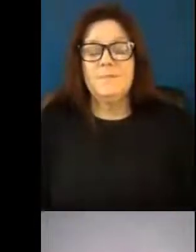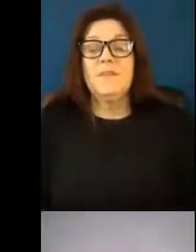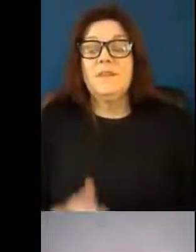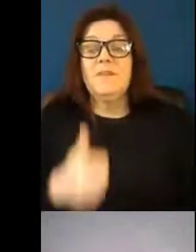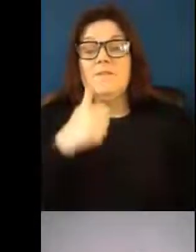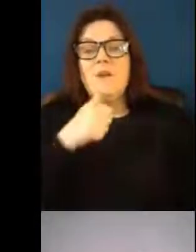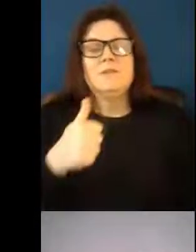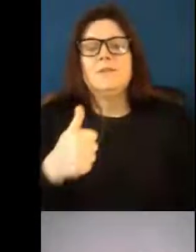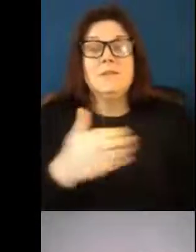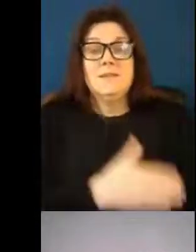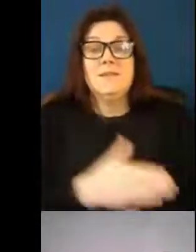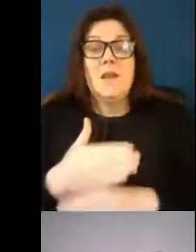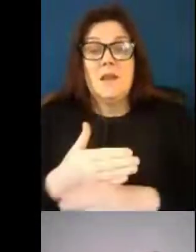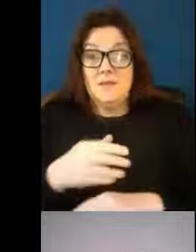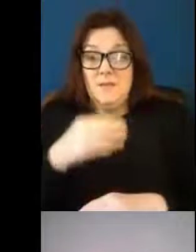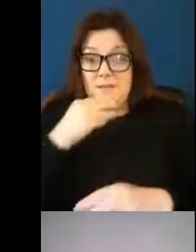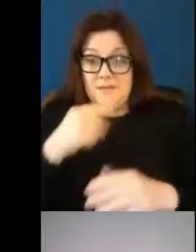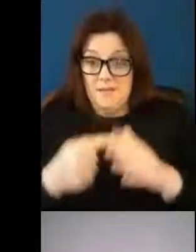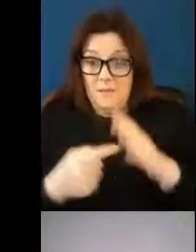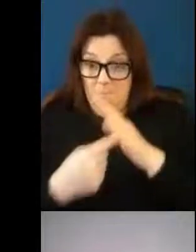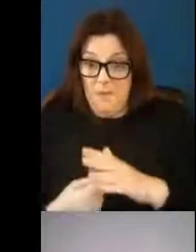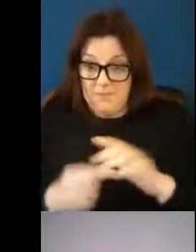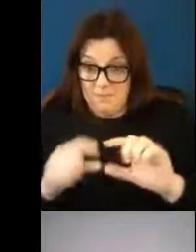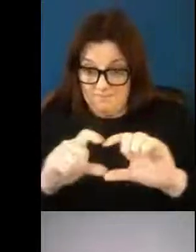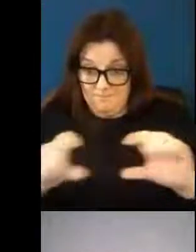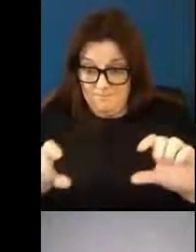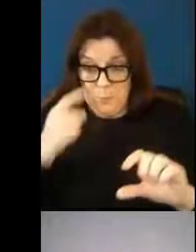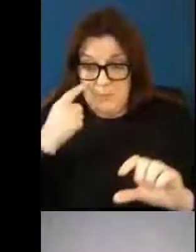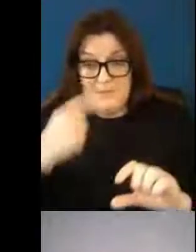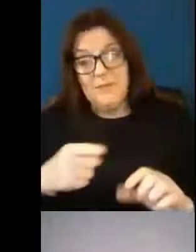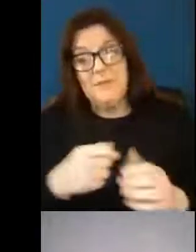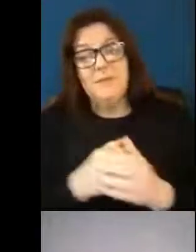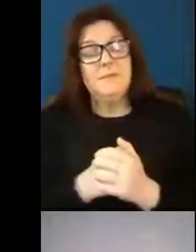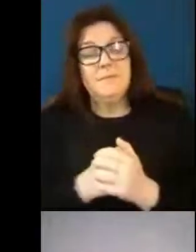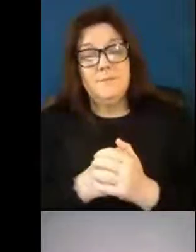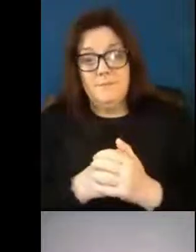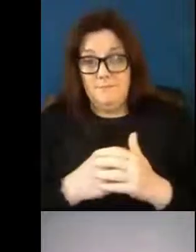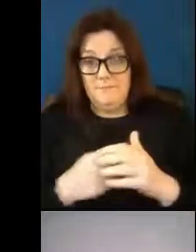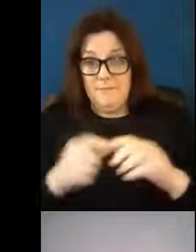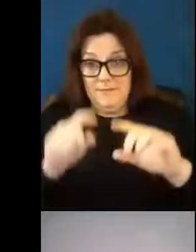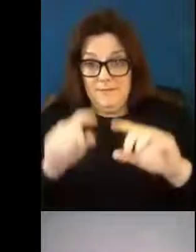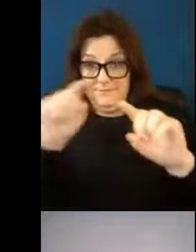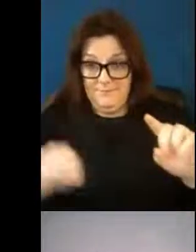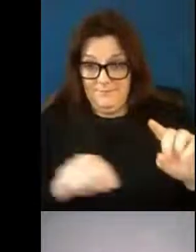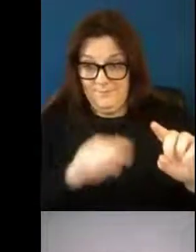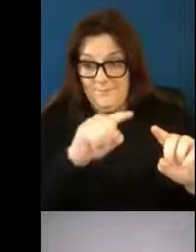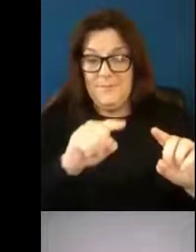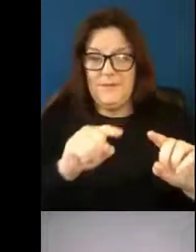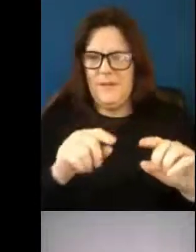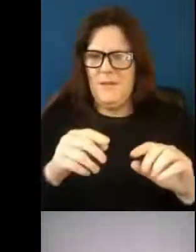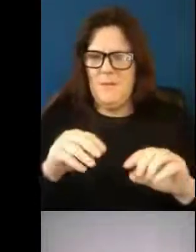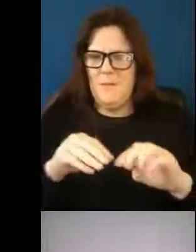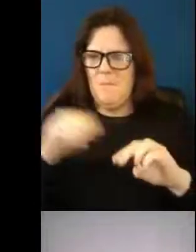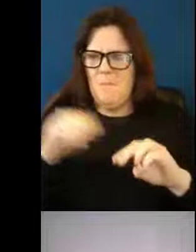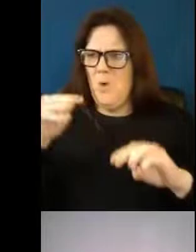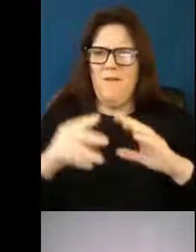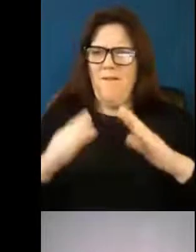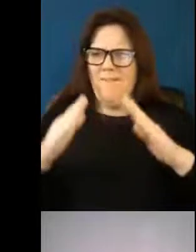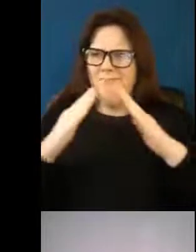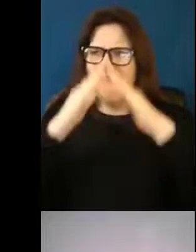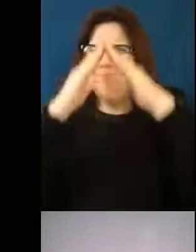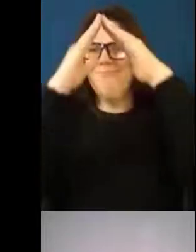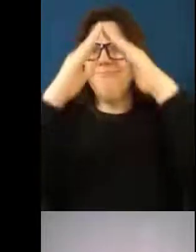start right at the bottom of this so that we can practice some of that kind of more flat